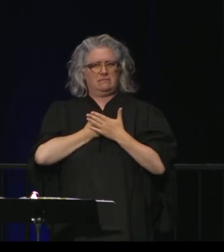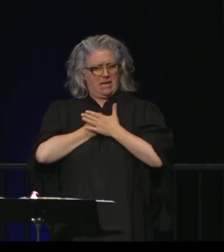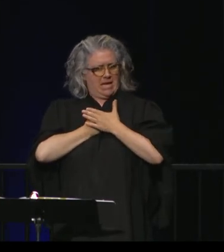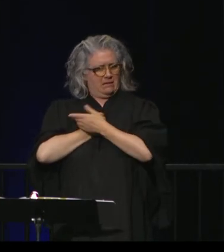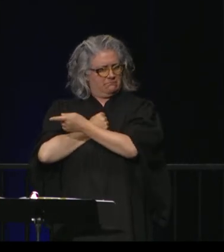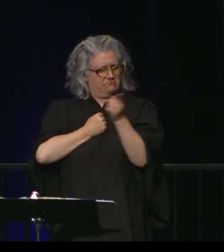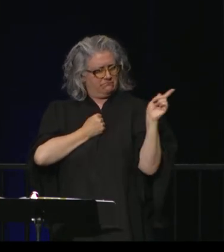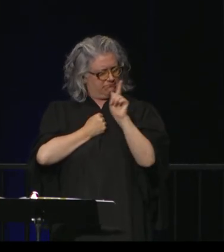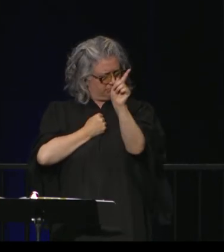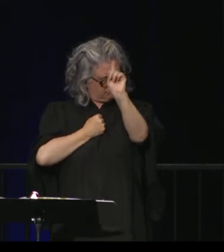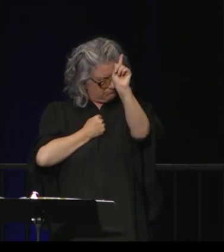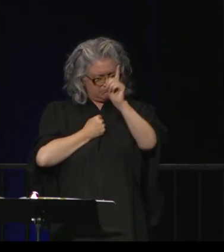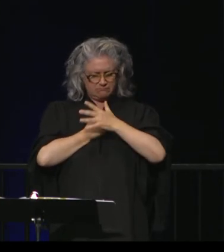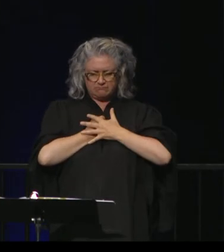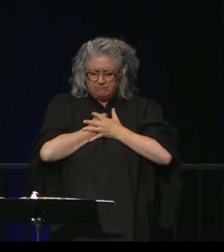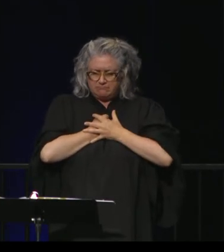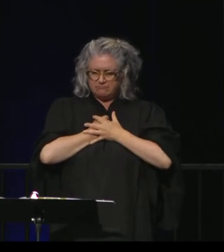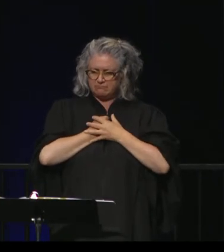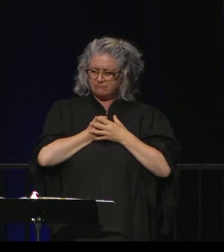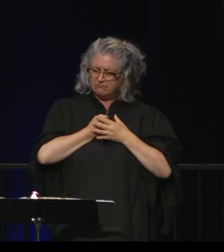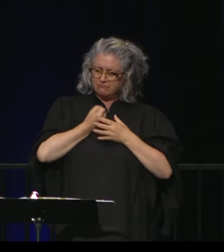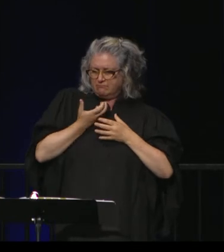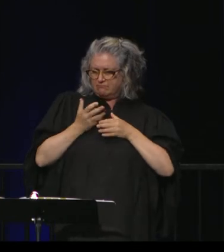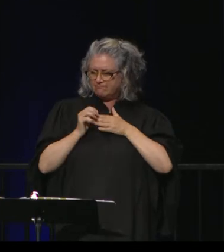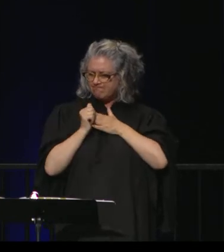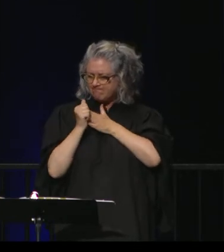masters of their own face.